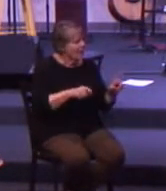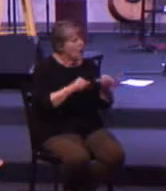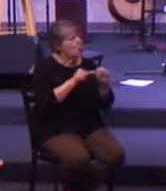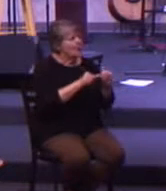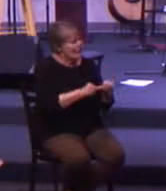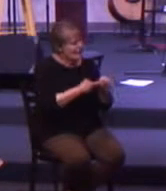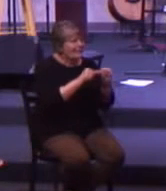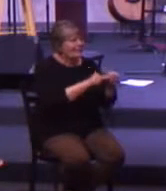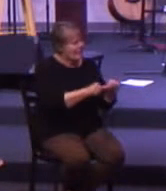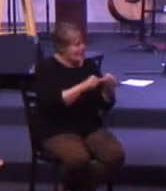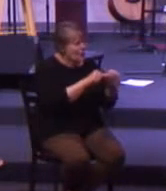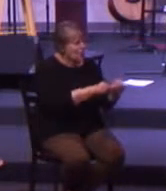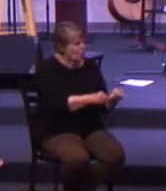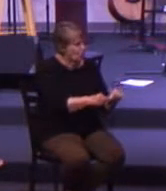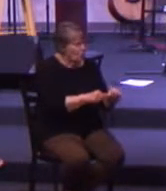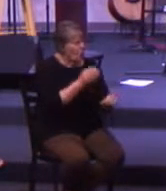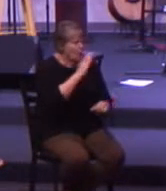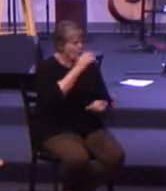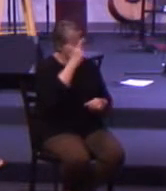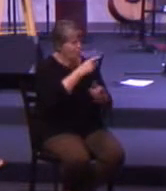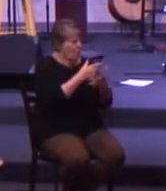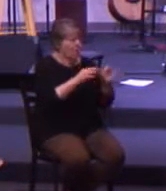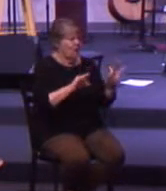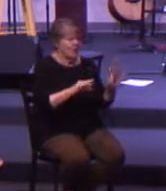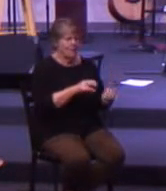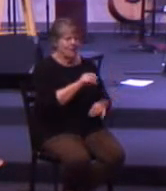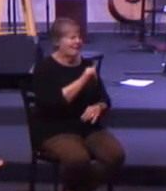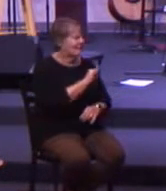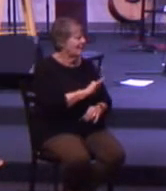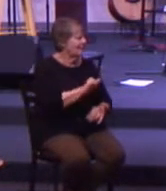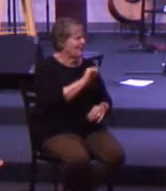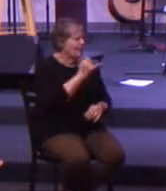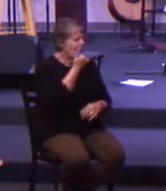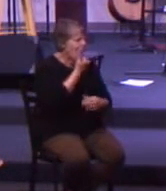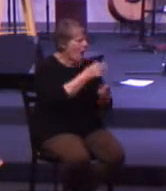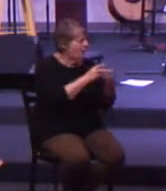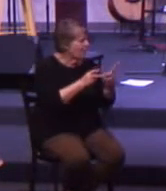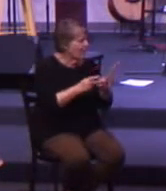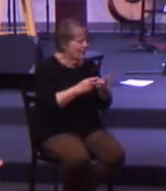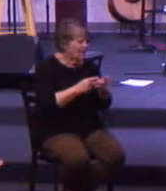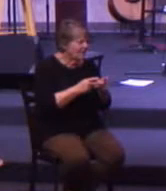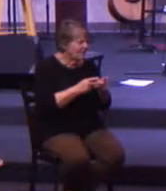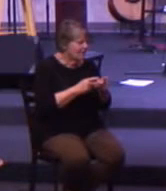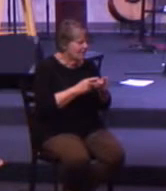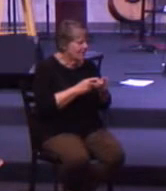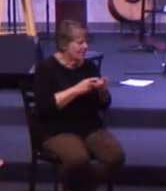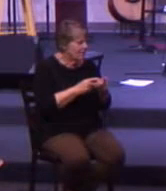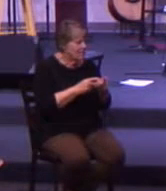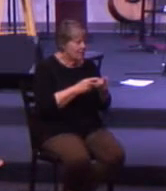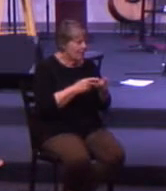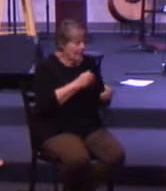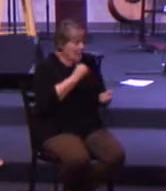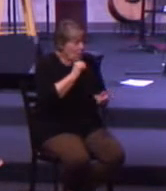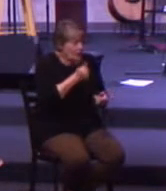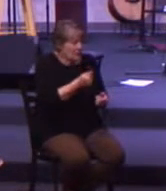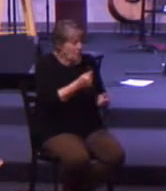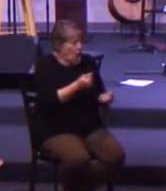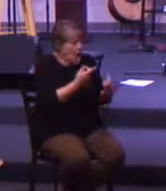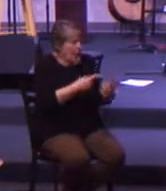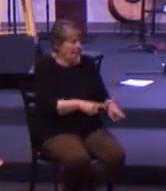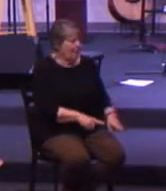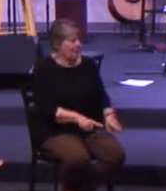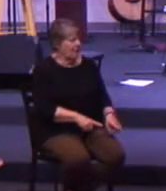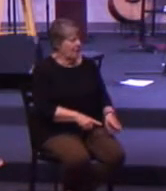the same wrong places to find the freedom that keeps not coming. And what it says to me is that the